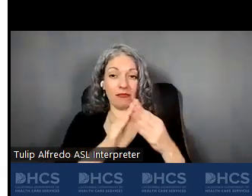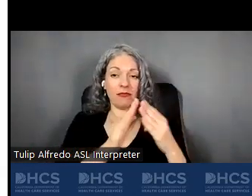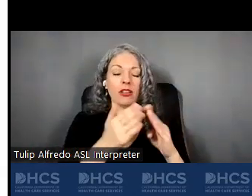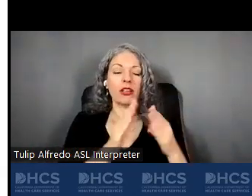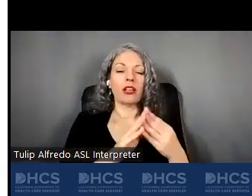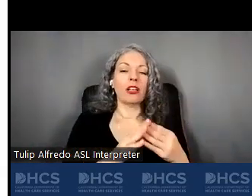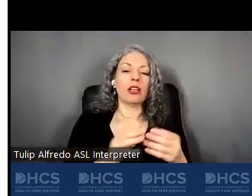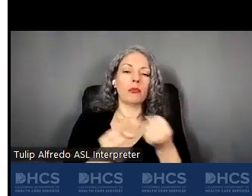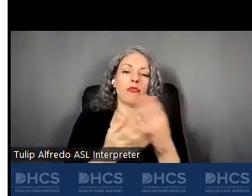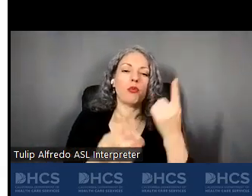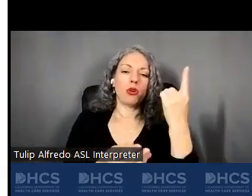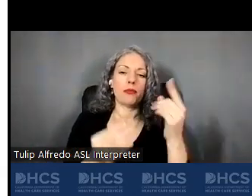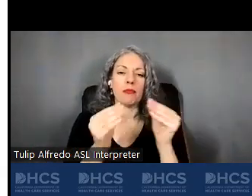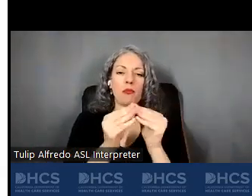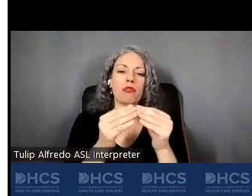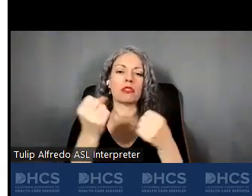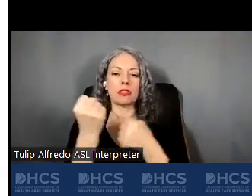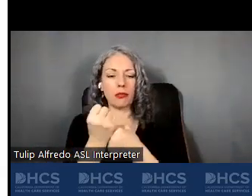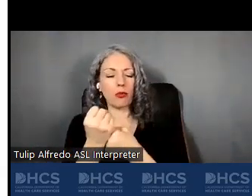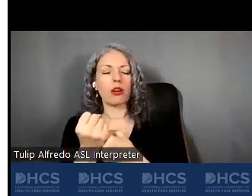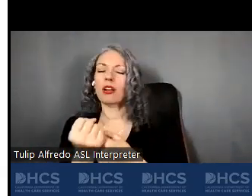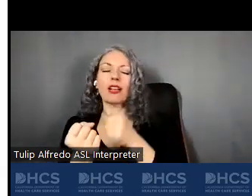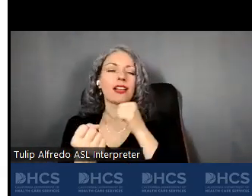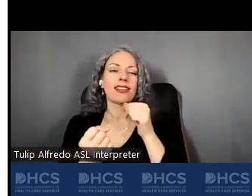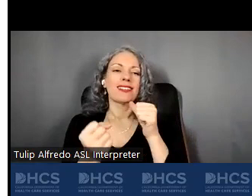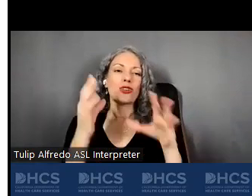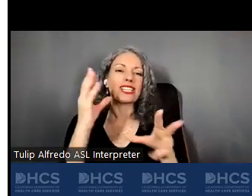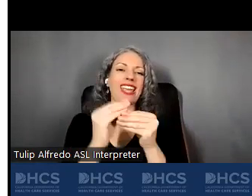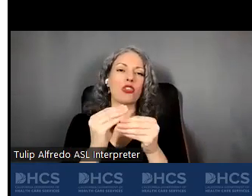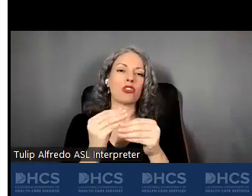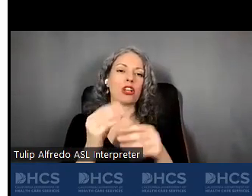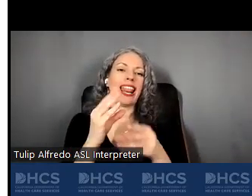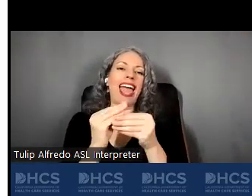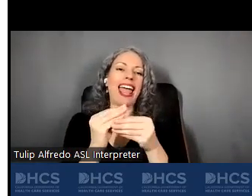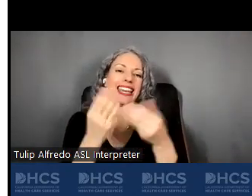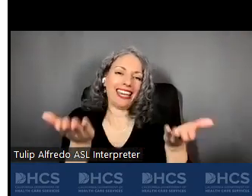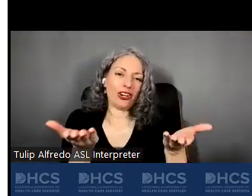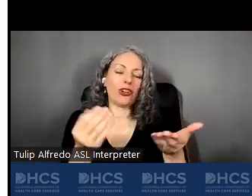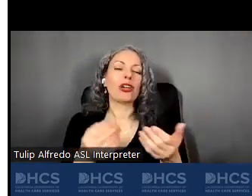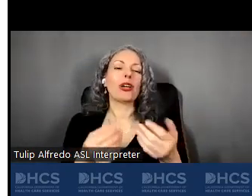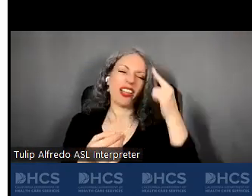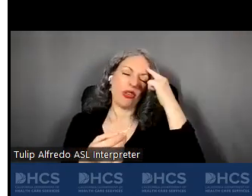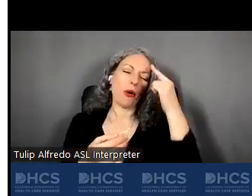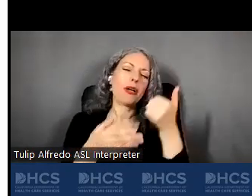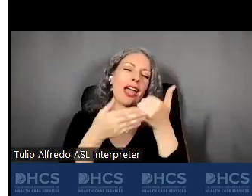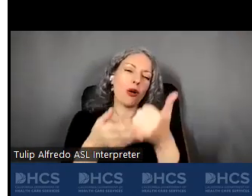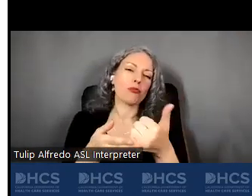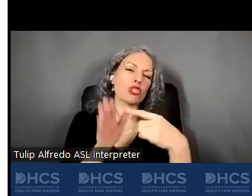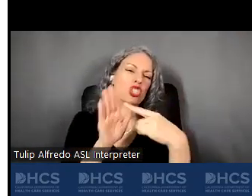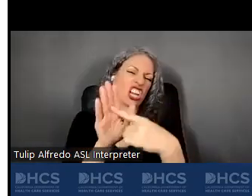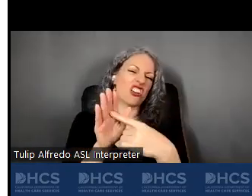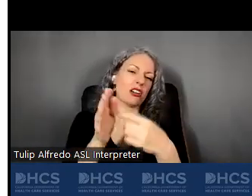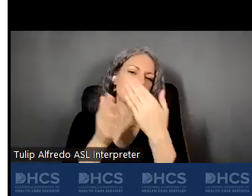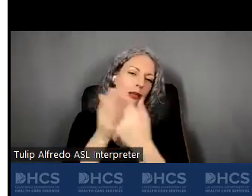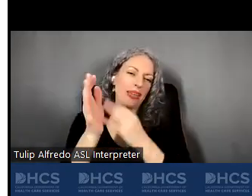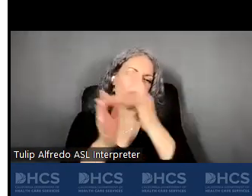one community support, the totals are not going to add up here. But I thought it would be helpful to share some detail as to what